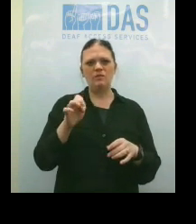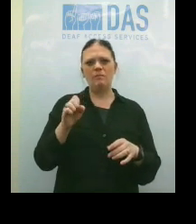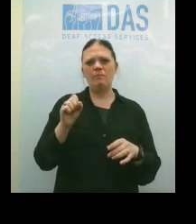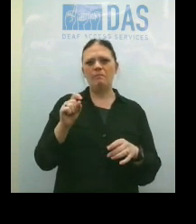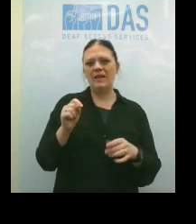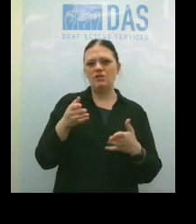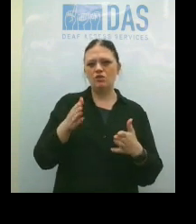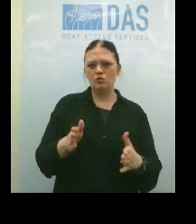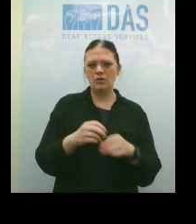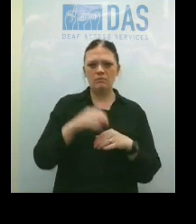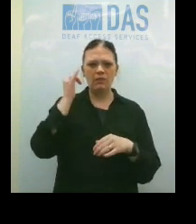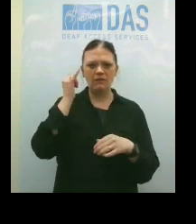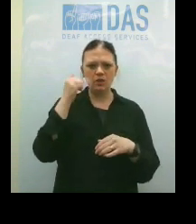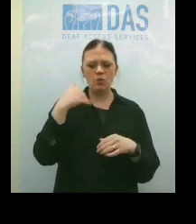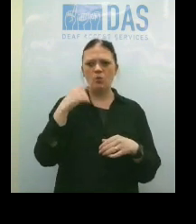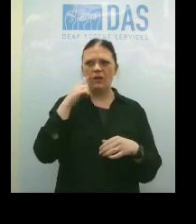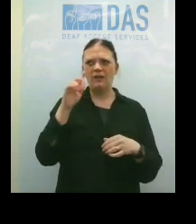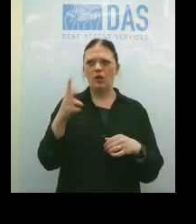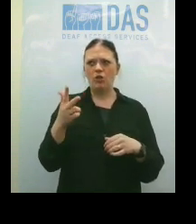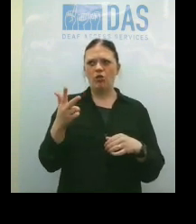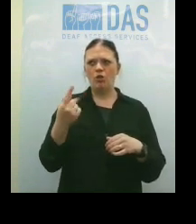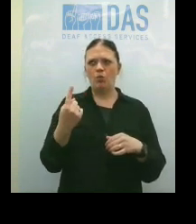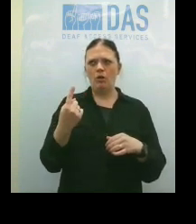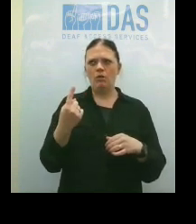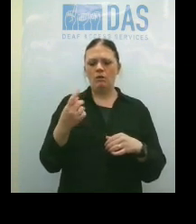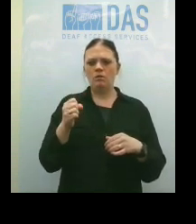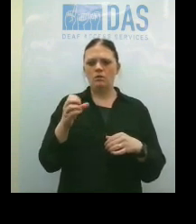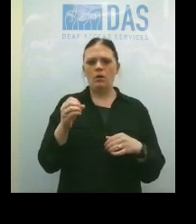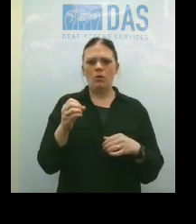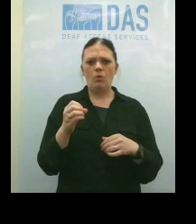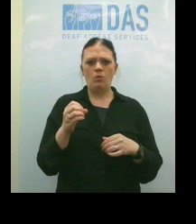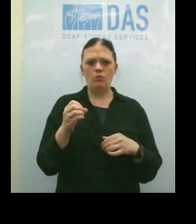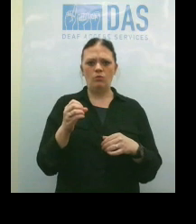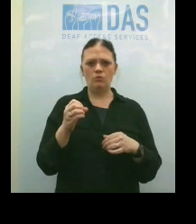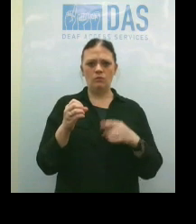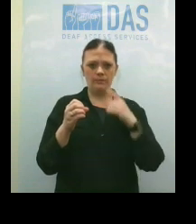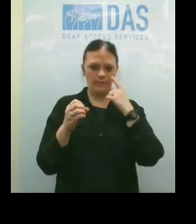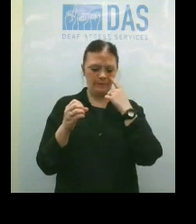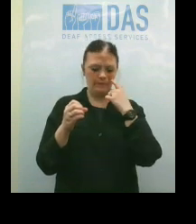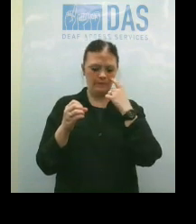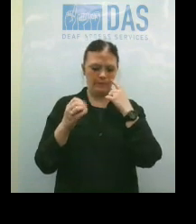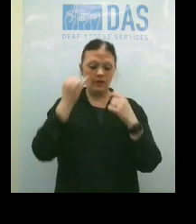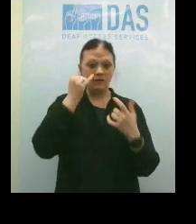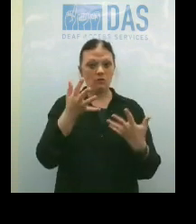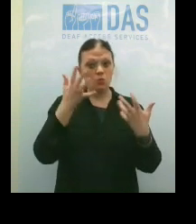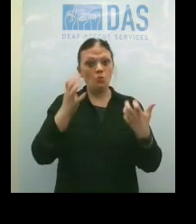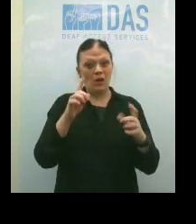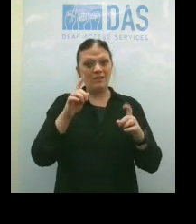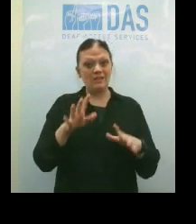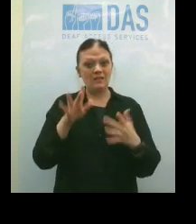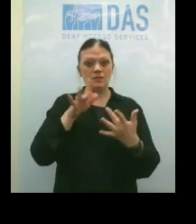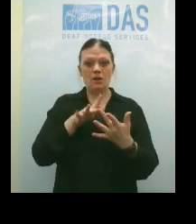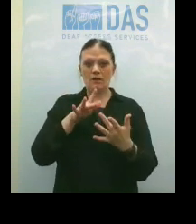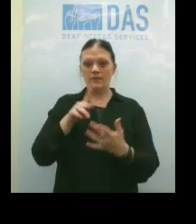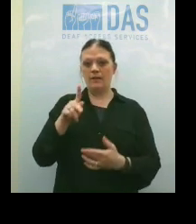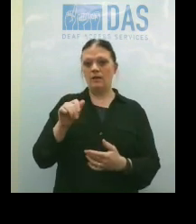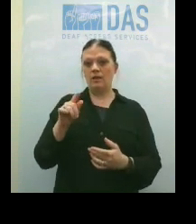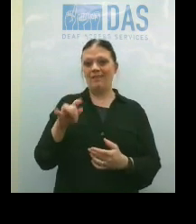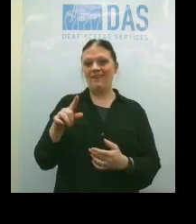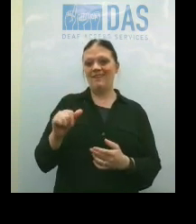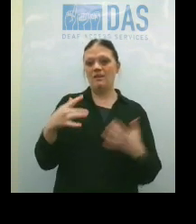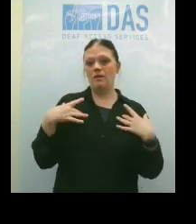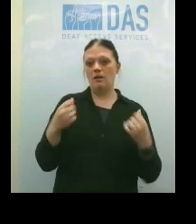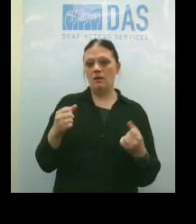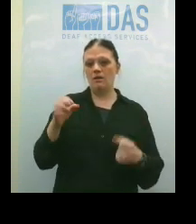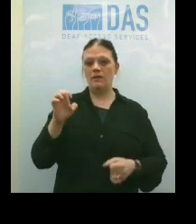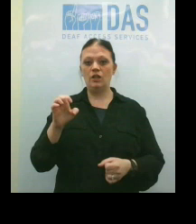Buffalo, and I believe they have a third site as well. So if you are looking to get tested, you can contact Kaleida Health, you can